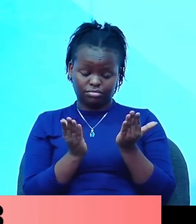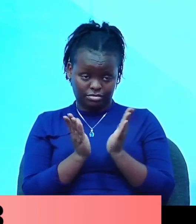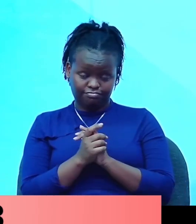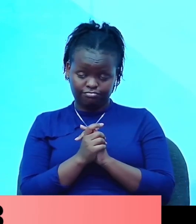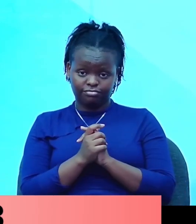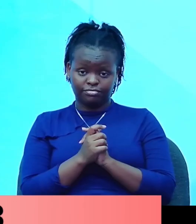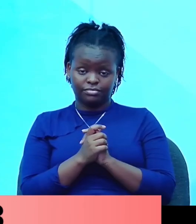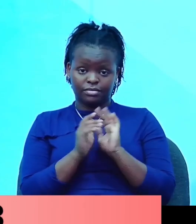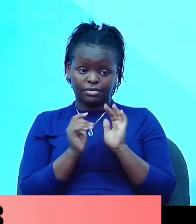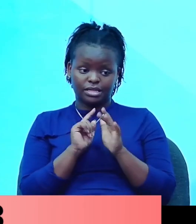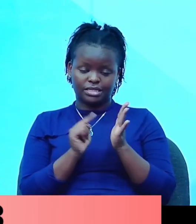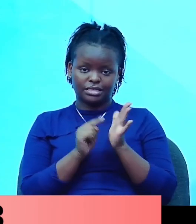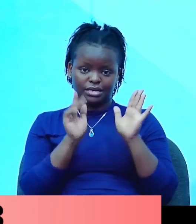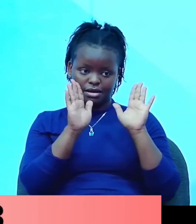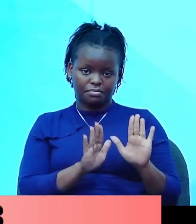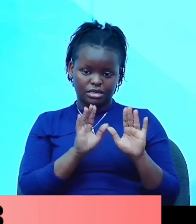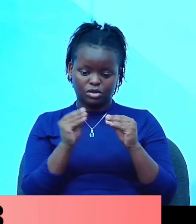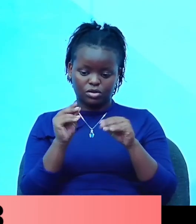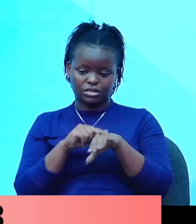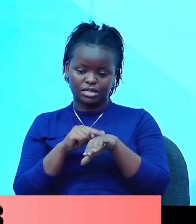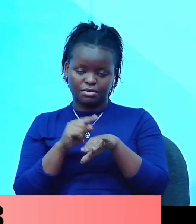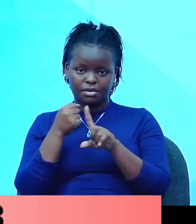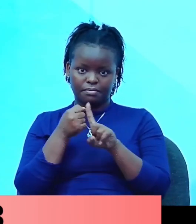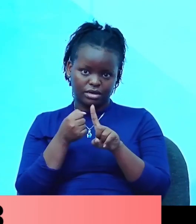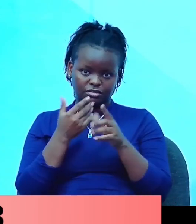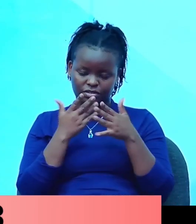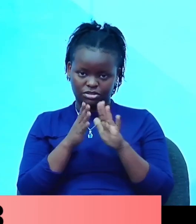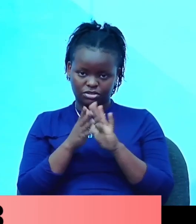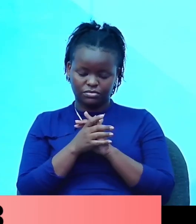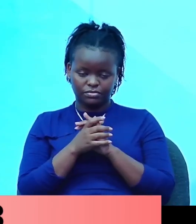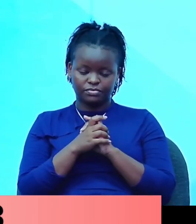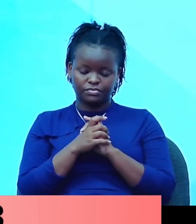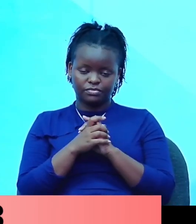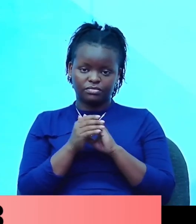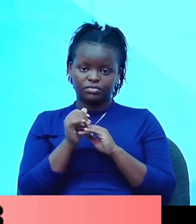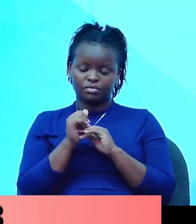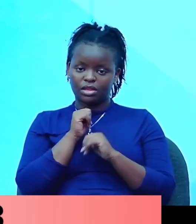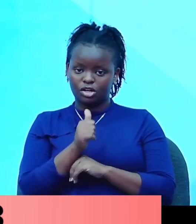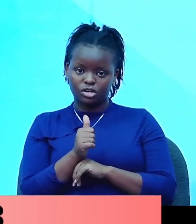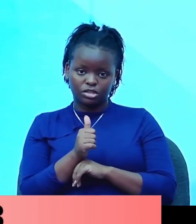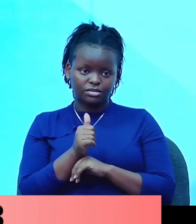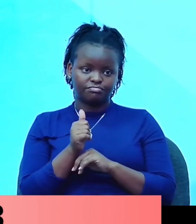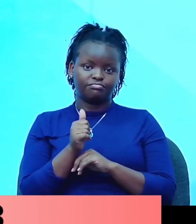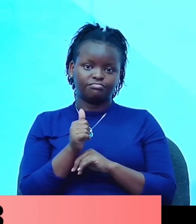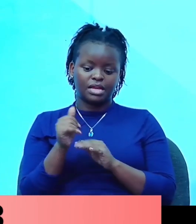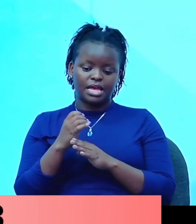to continue. We talked about the long-term impact to try and not just even post April after the campaign is